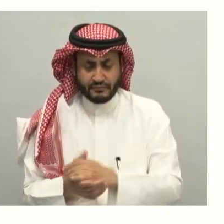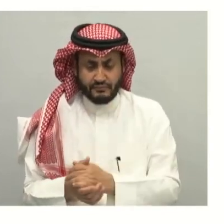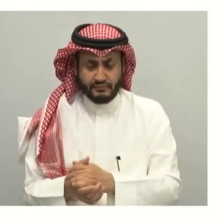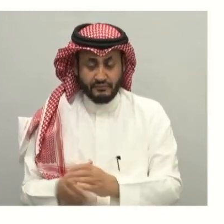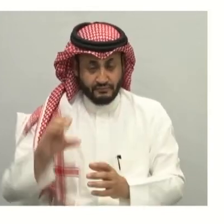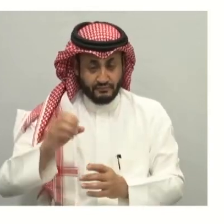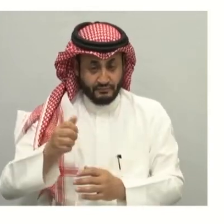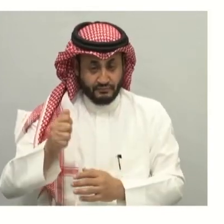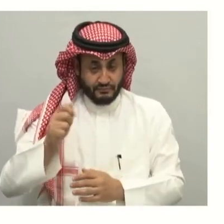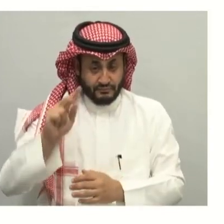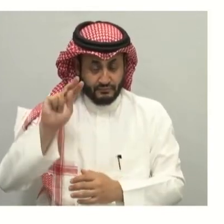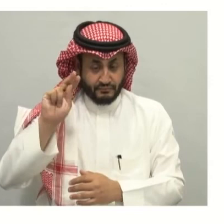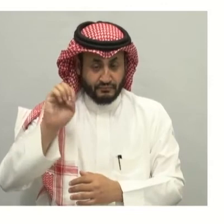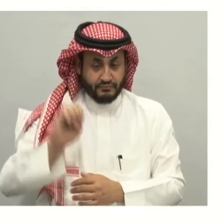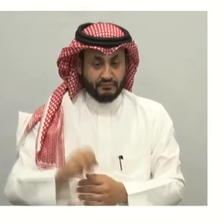Cake. They like to